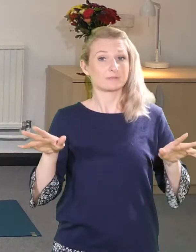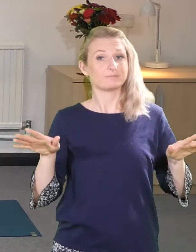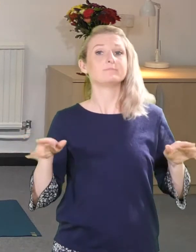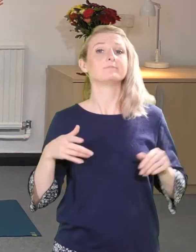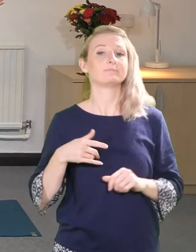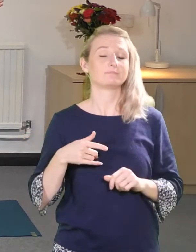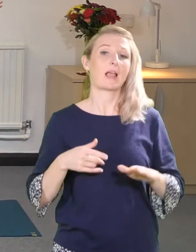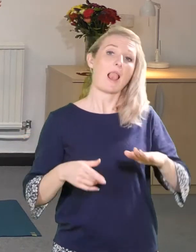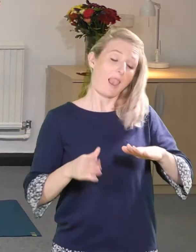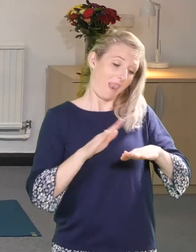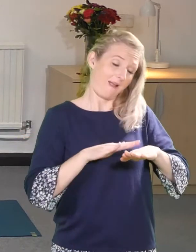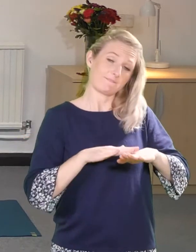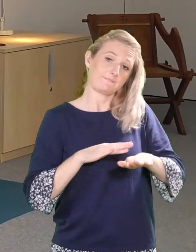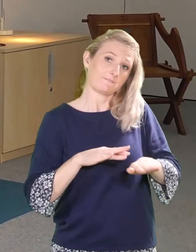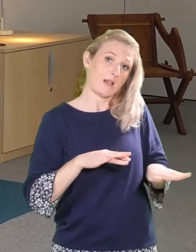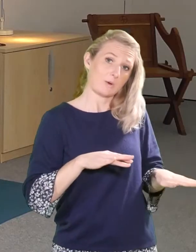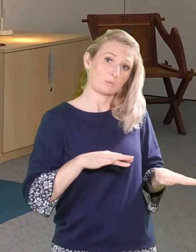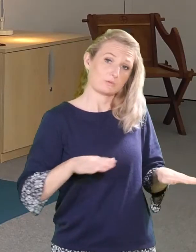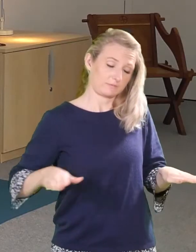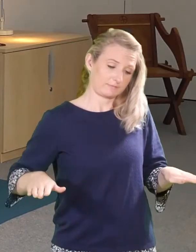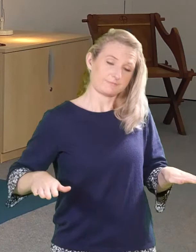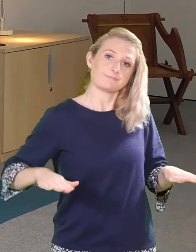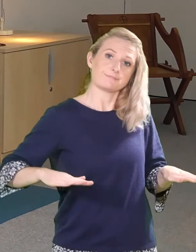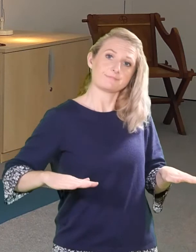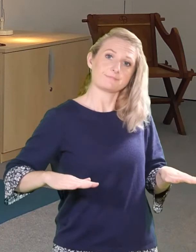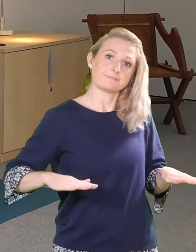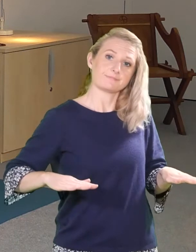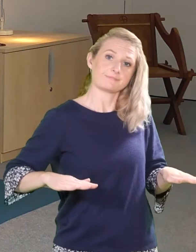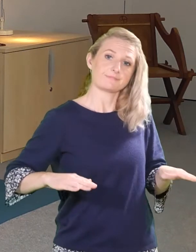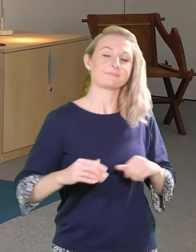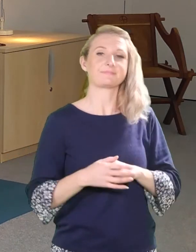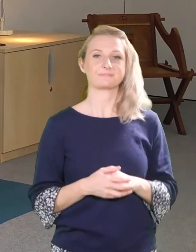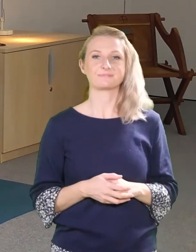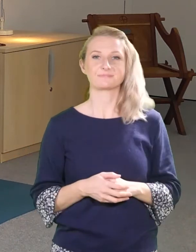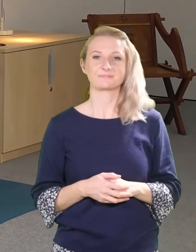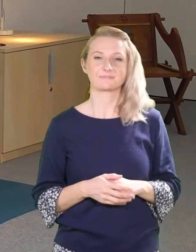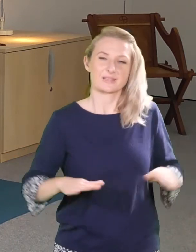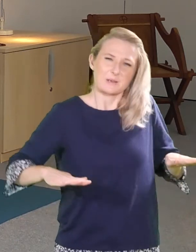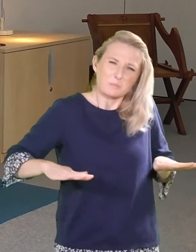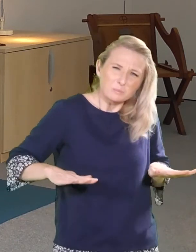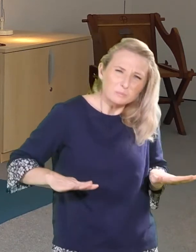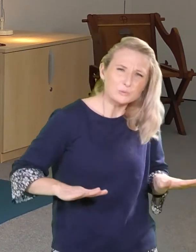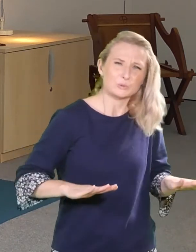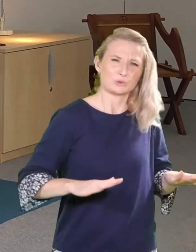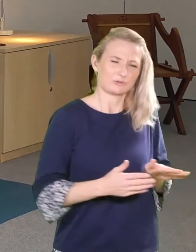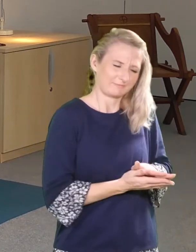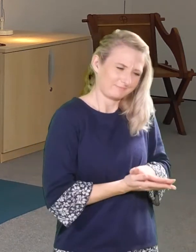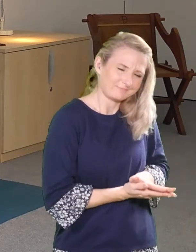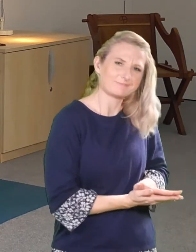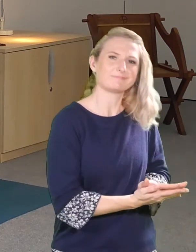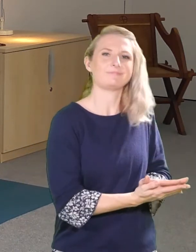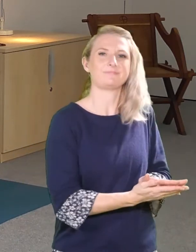out and the back heel back. Press down through your feet. Inhale,